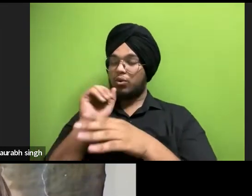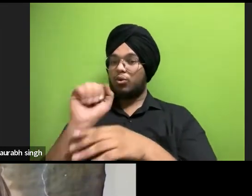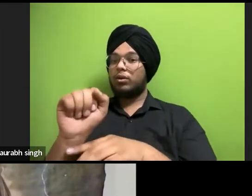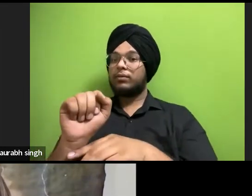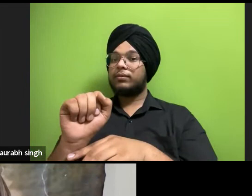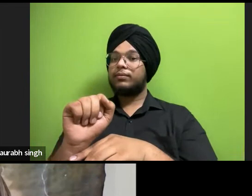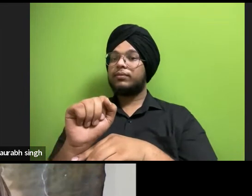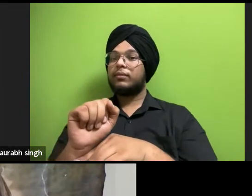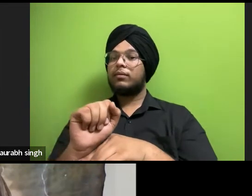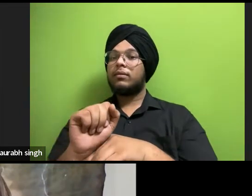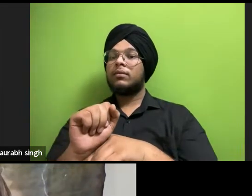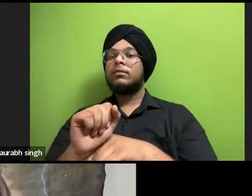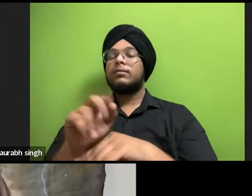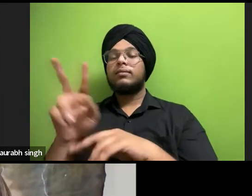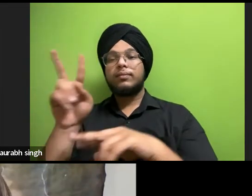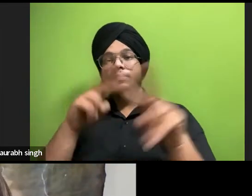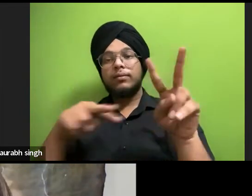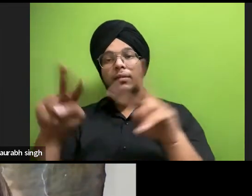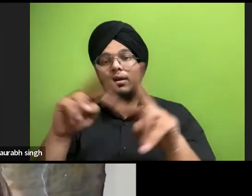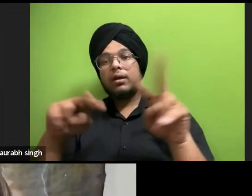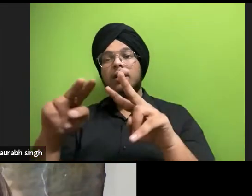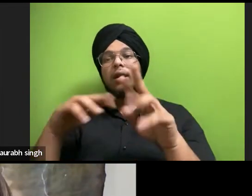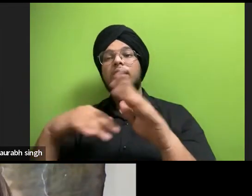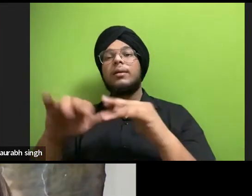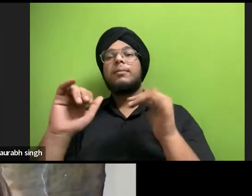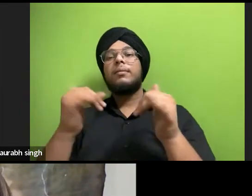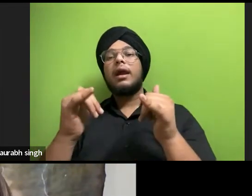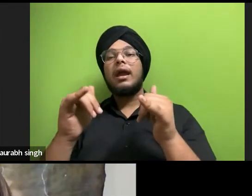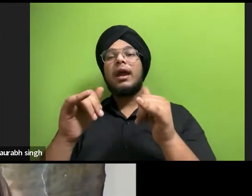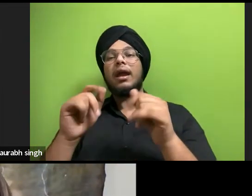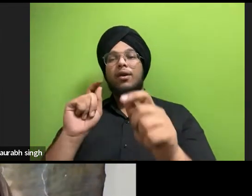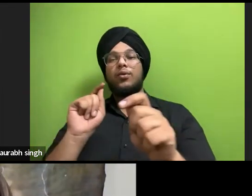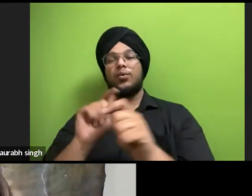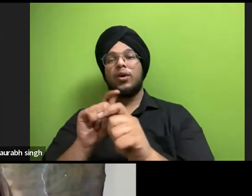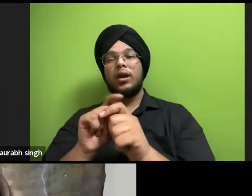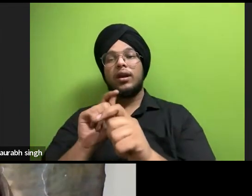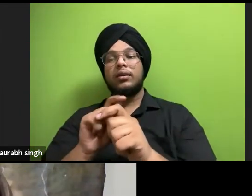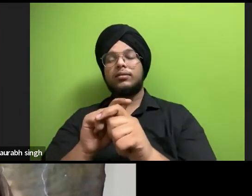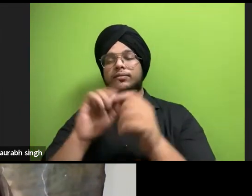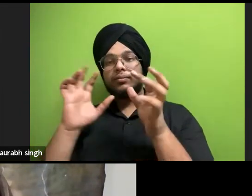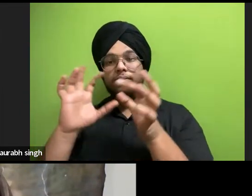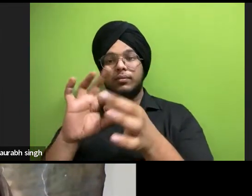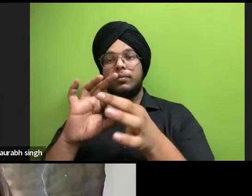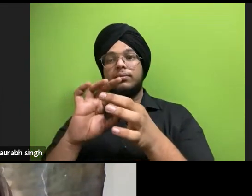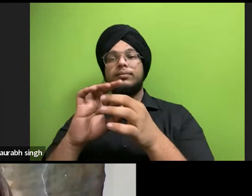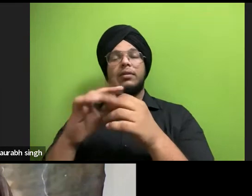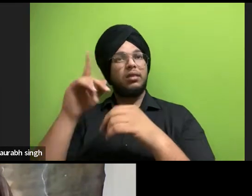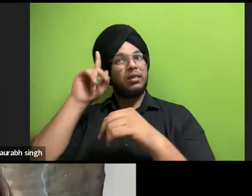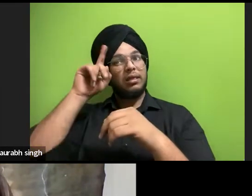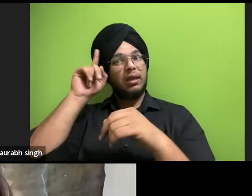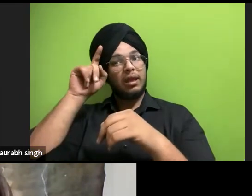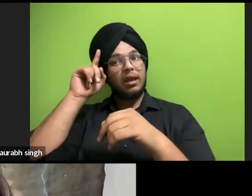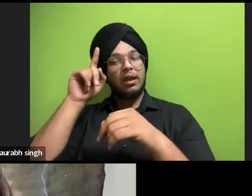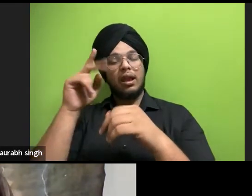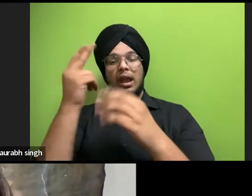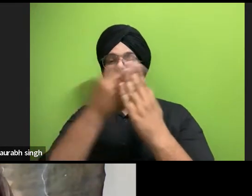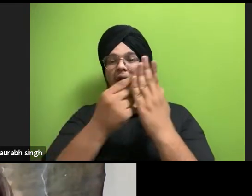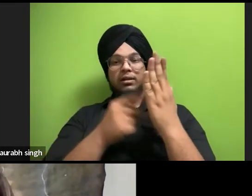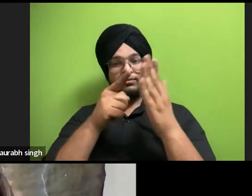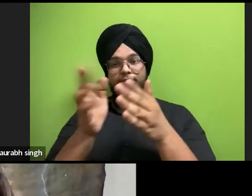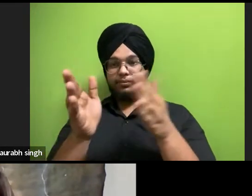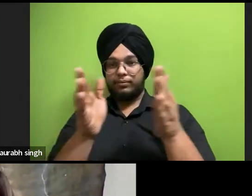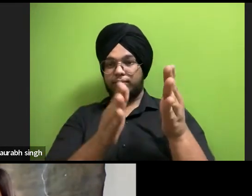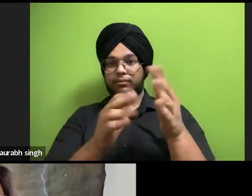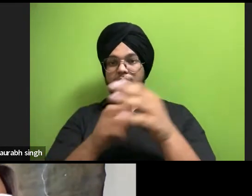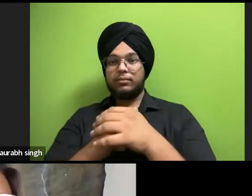M+ looks to play in reflecting more contemporary modes of thinking rather than art history canons that we have